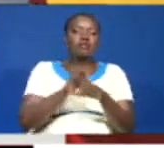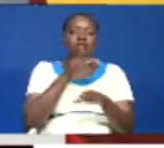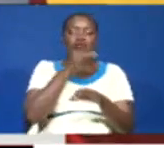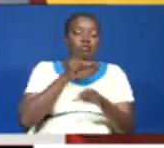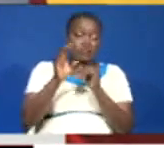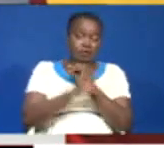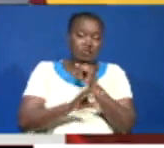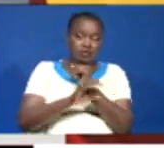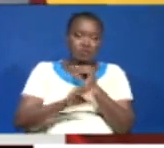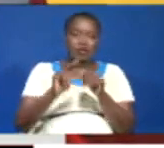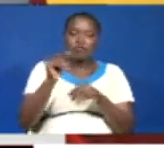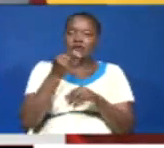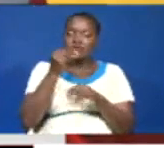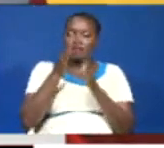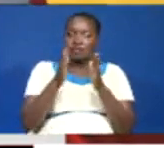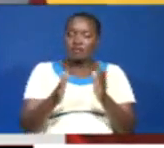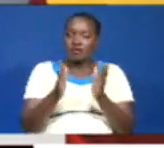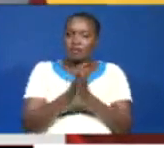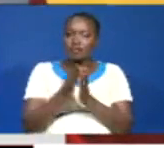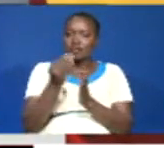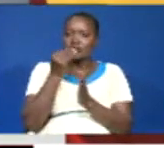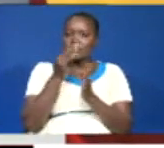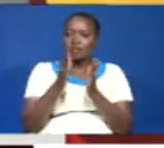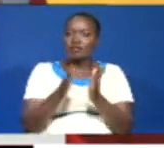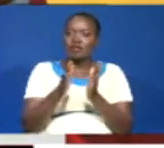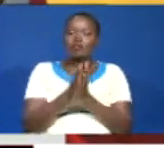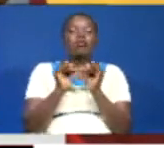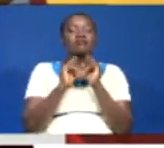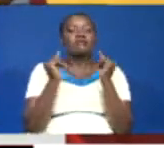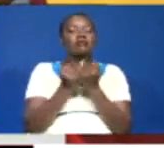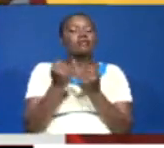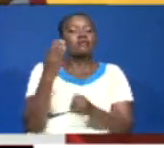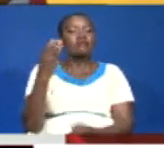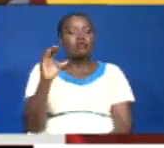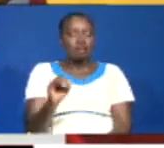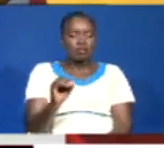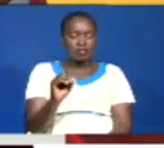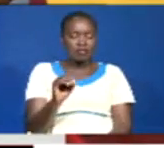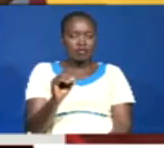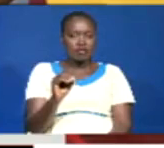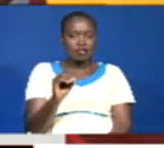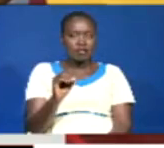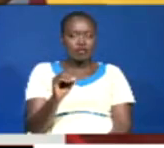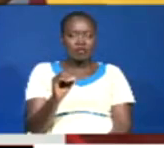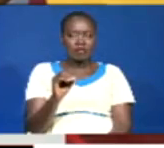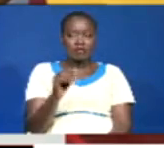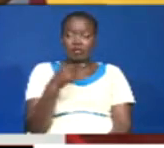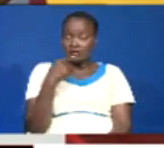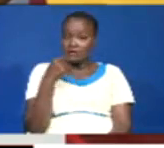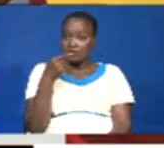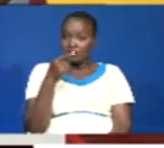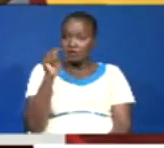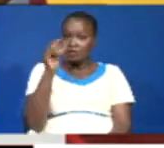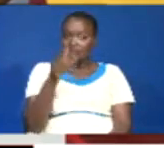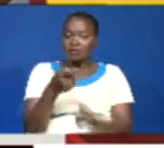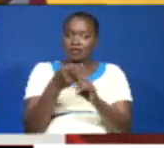Kenya Nutritionists and Dieticians Institute Chief Executive Officer Dr. David Okeyo says Kenyans from